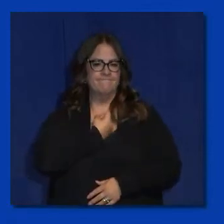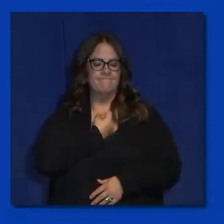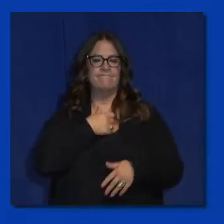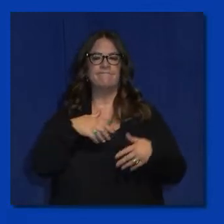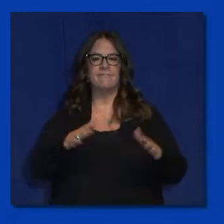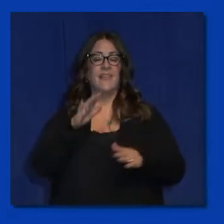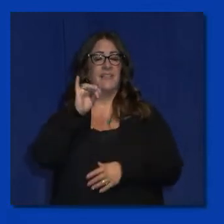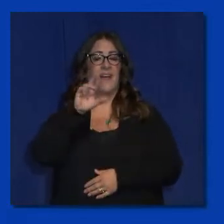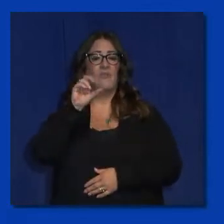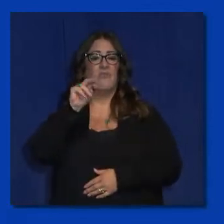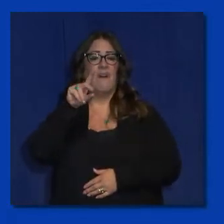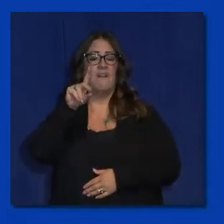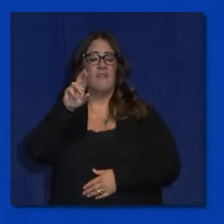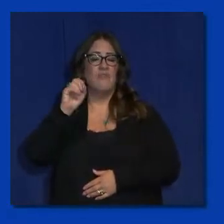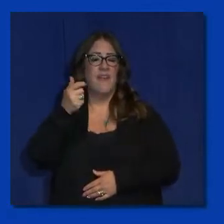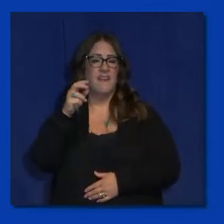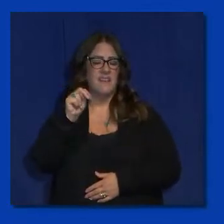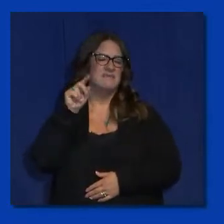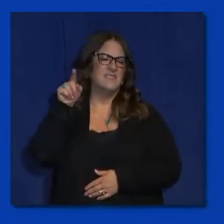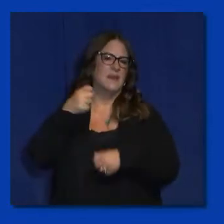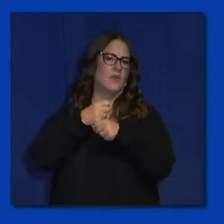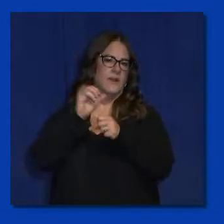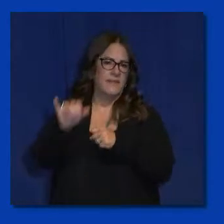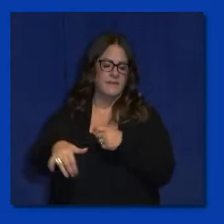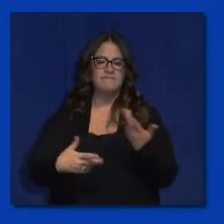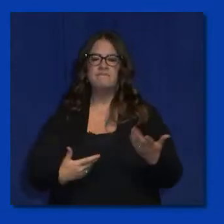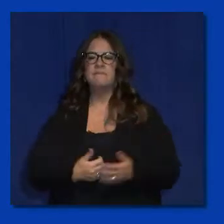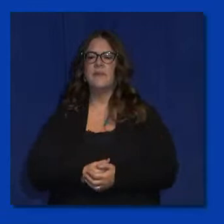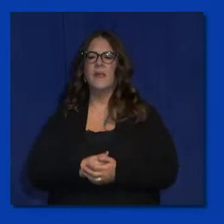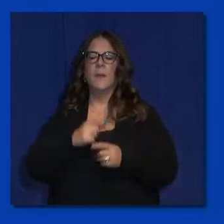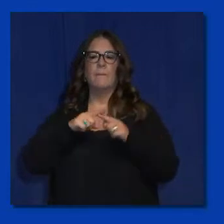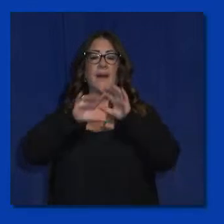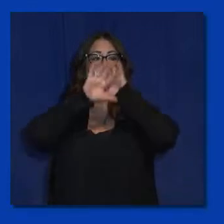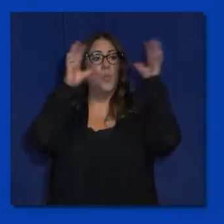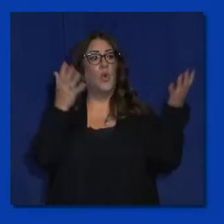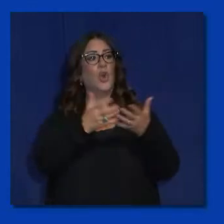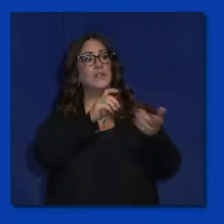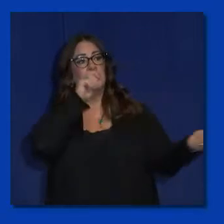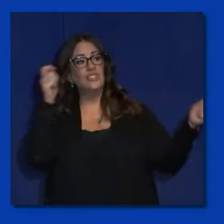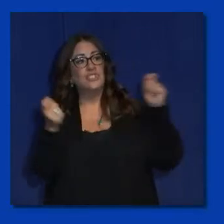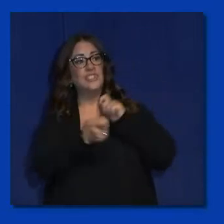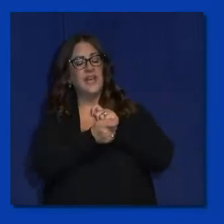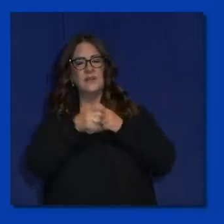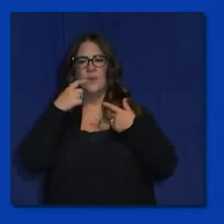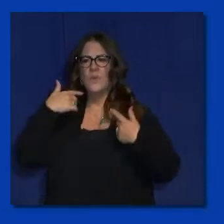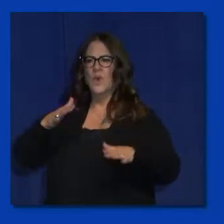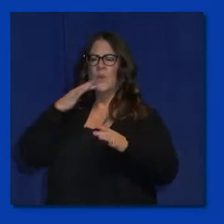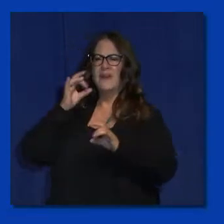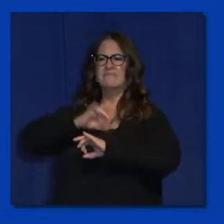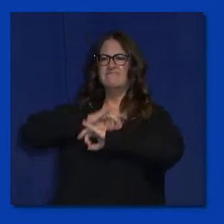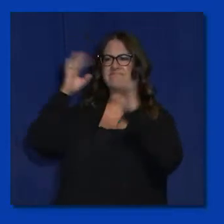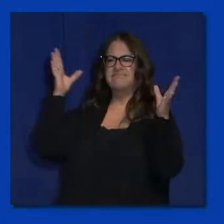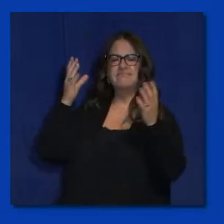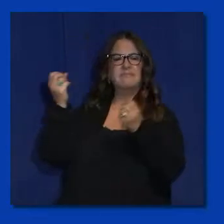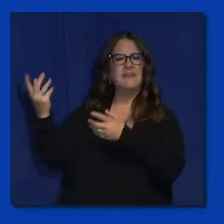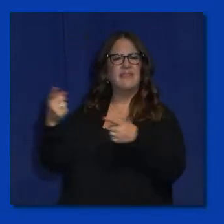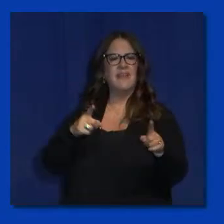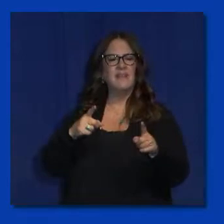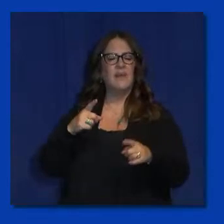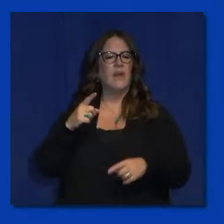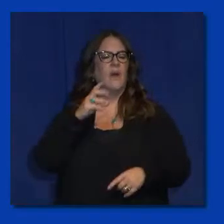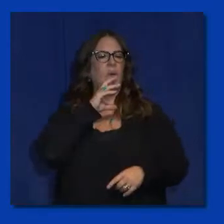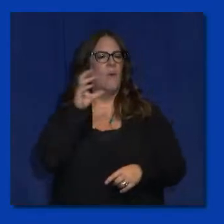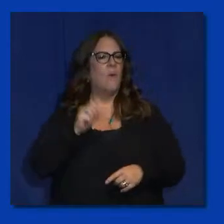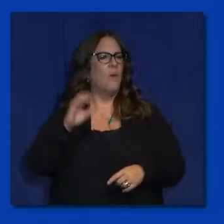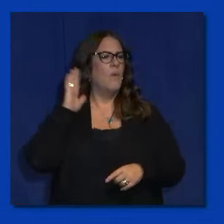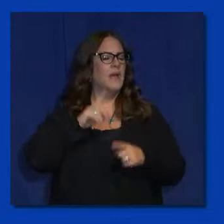It's just, we've got to disabuse ourselves that in the world it's radically changed with the extremes, that we can do business the way we did business. I